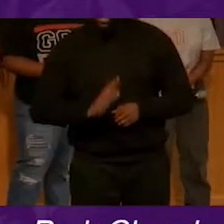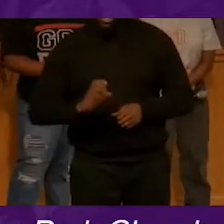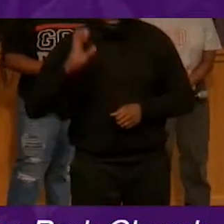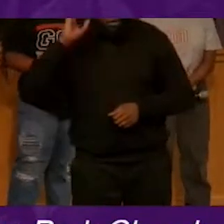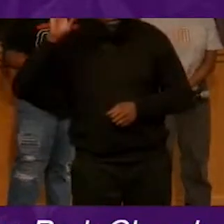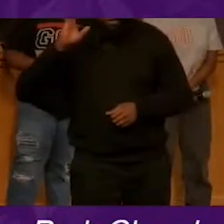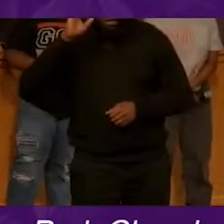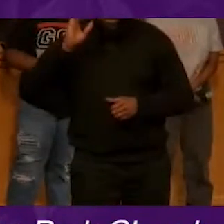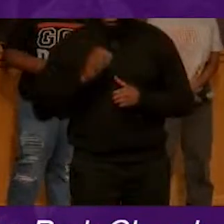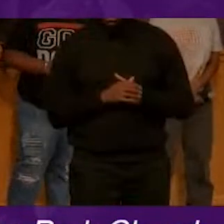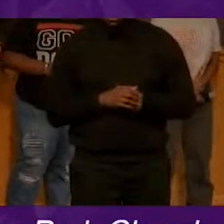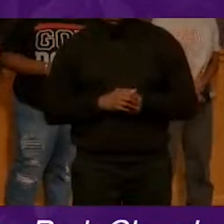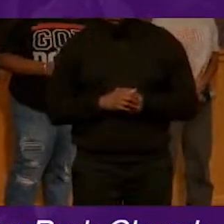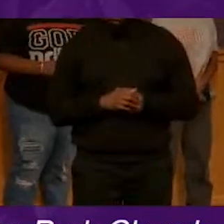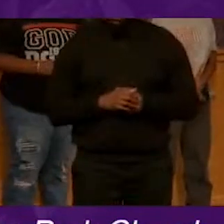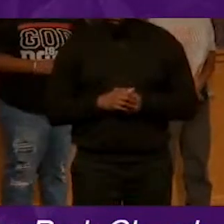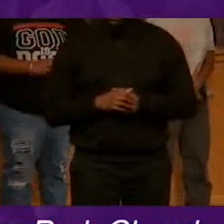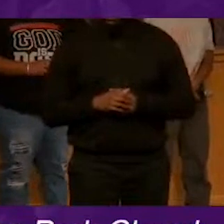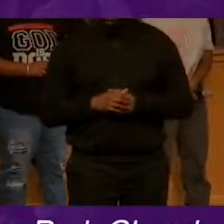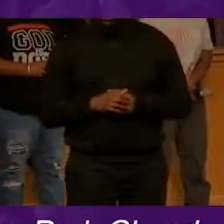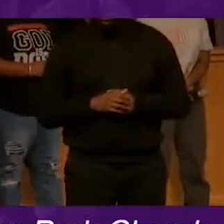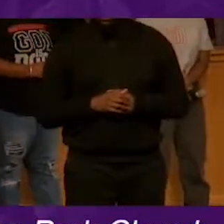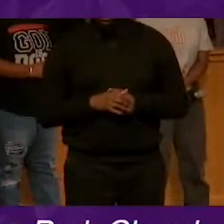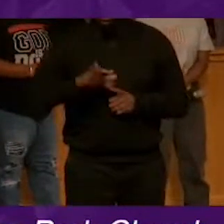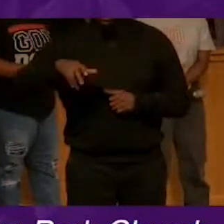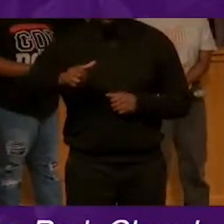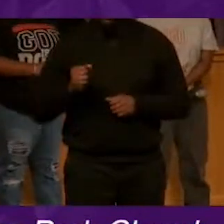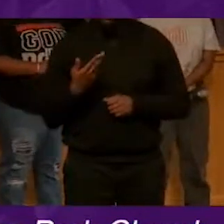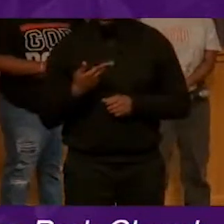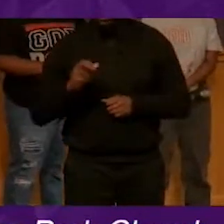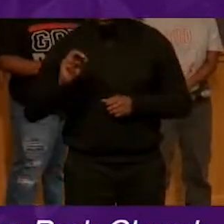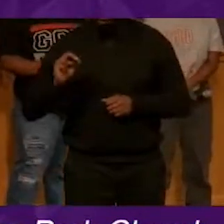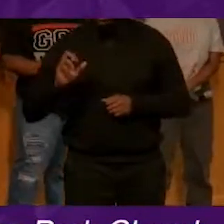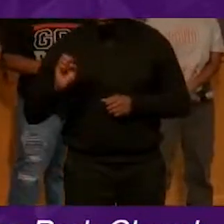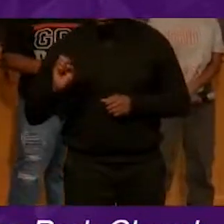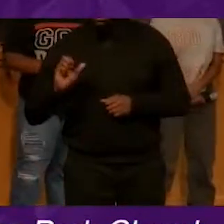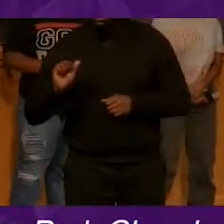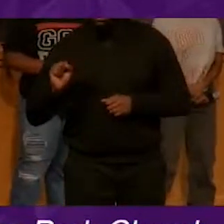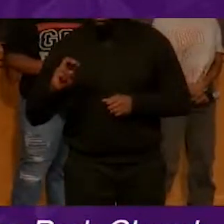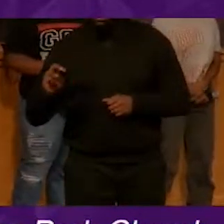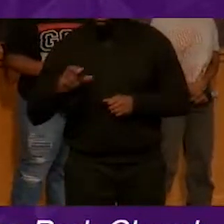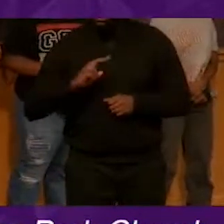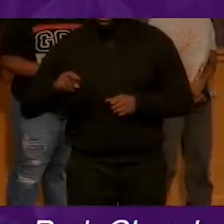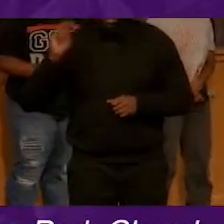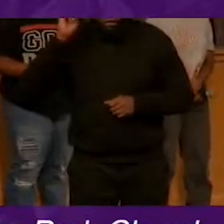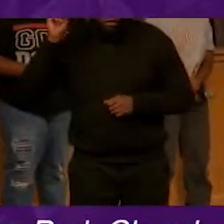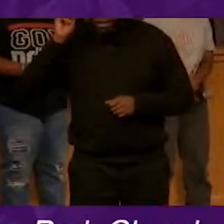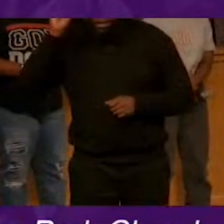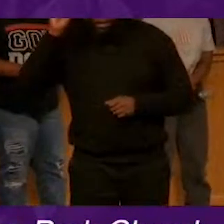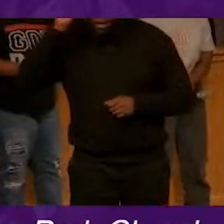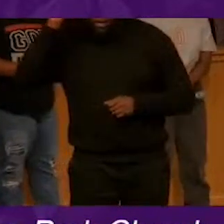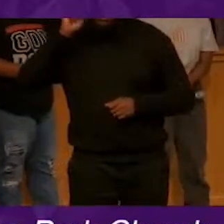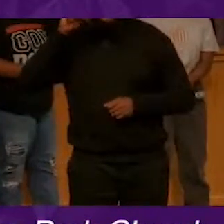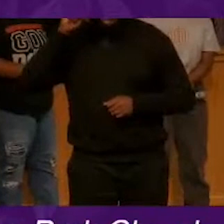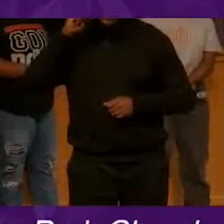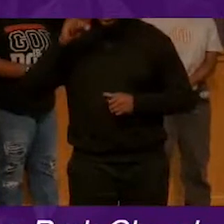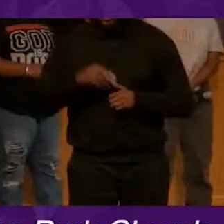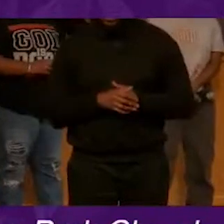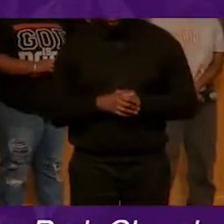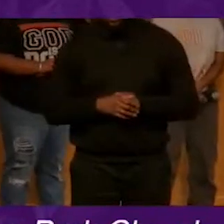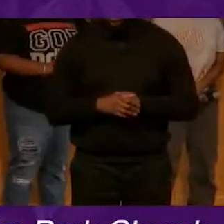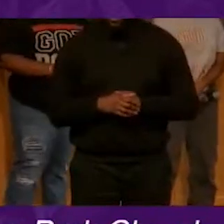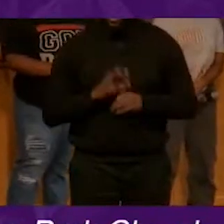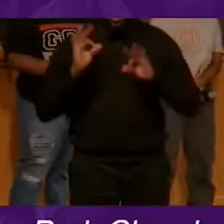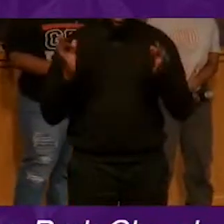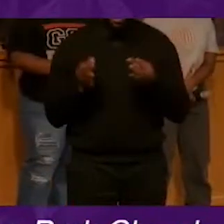cousin. Dr. Robbie Johnson in the loss of her niece. Tanya and Melvin Lowry and